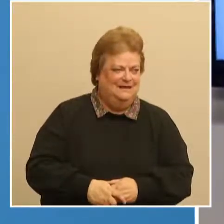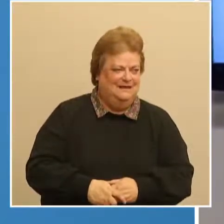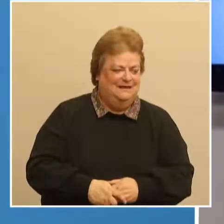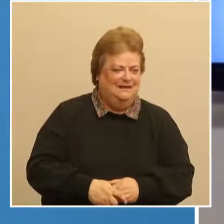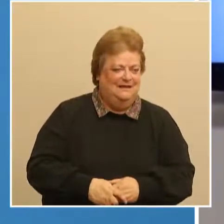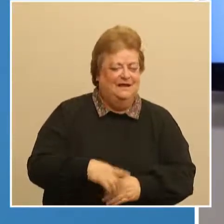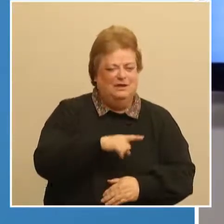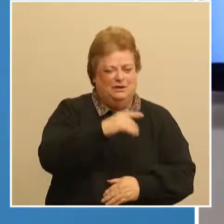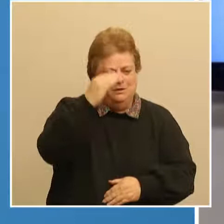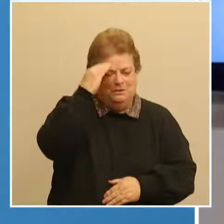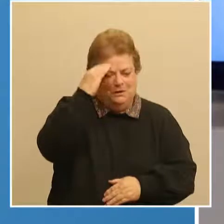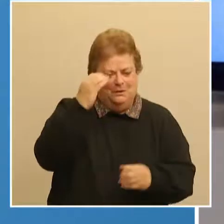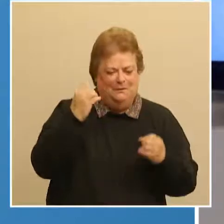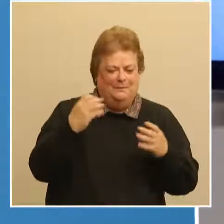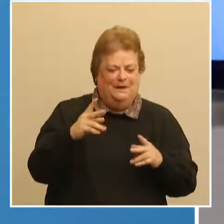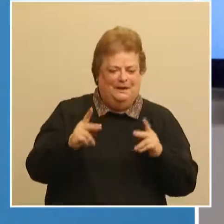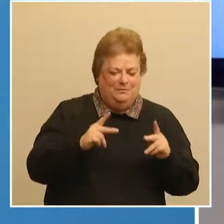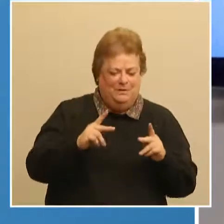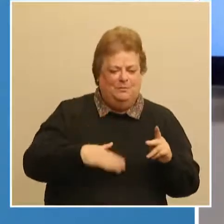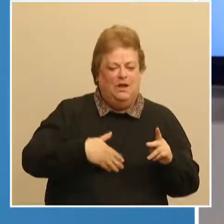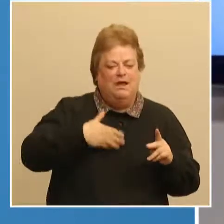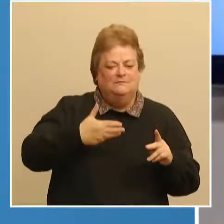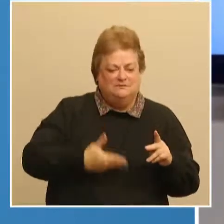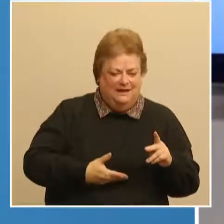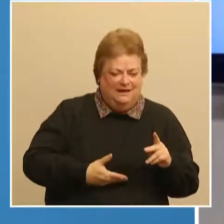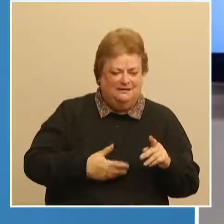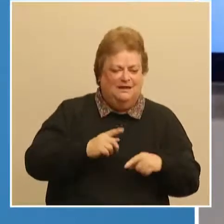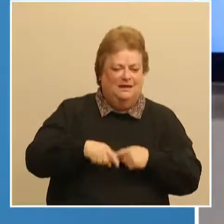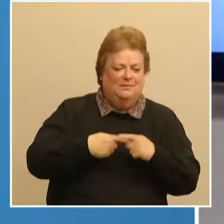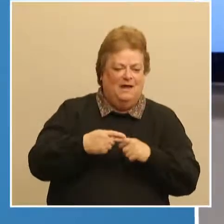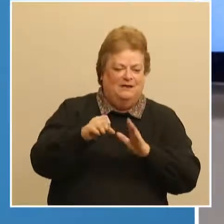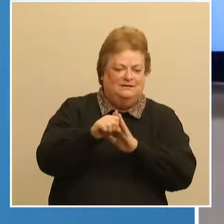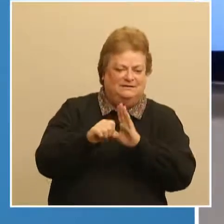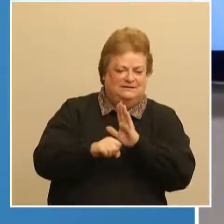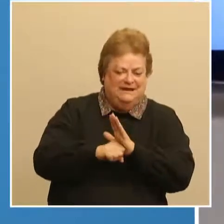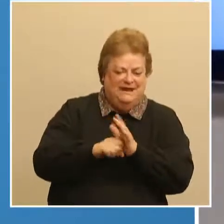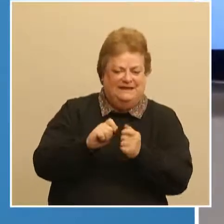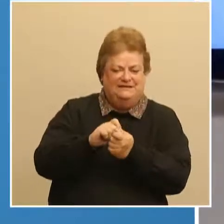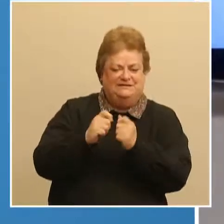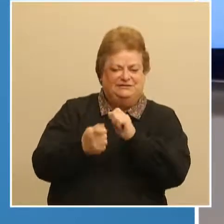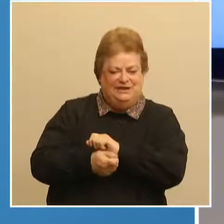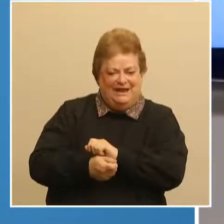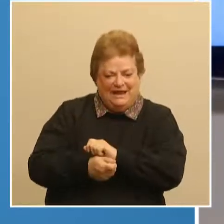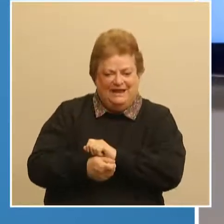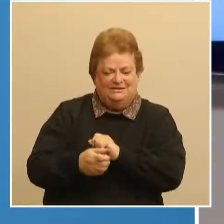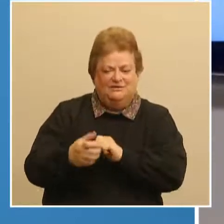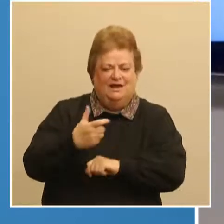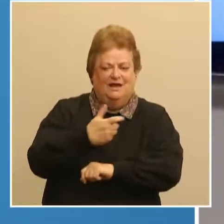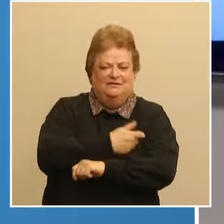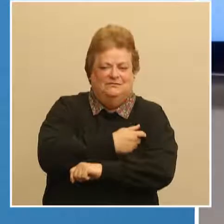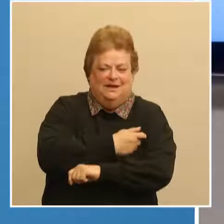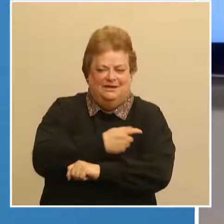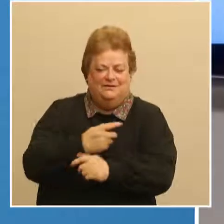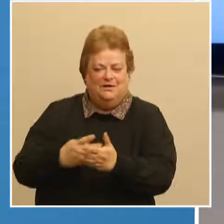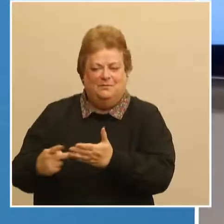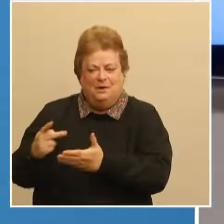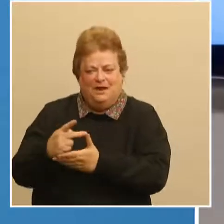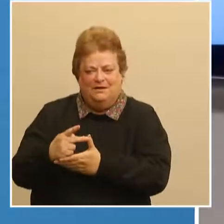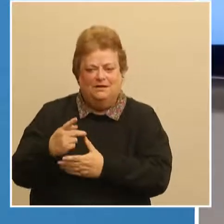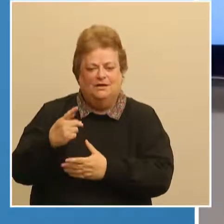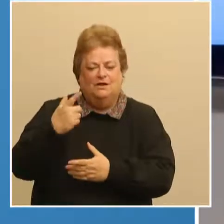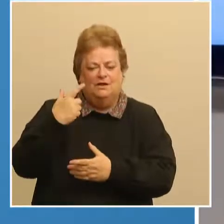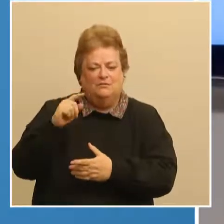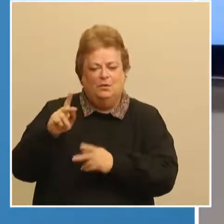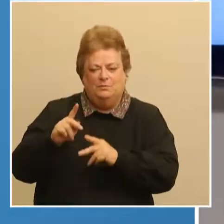Sure you're aware a lot of people were upset with the state's change to the vaccine prioritization, moving people with underlying